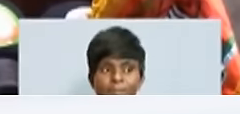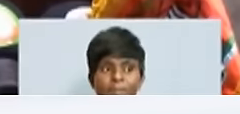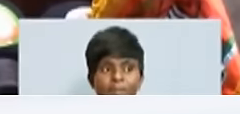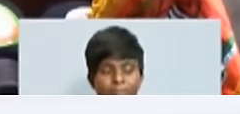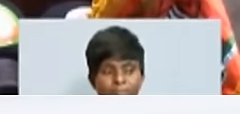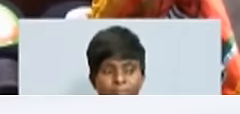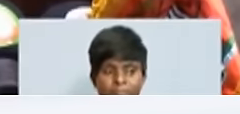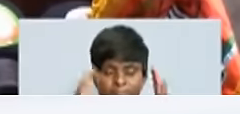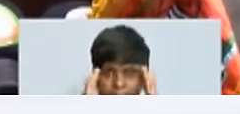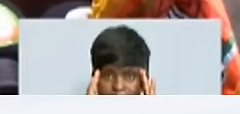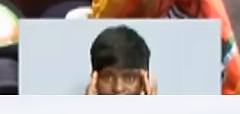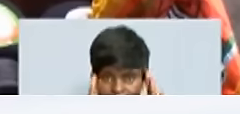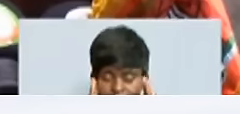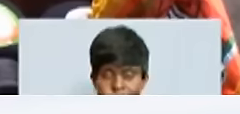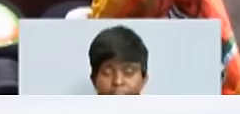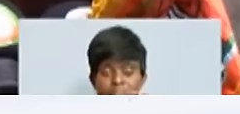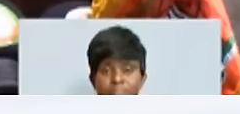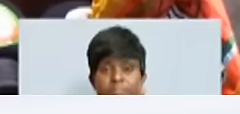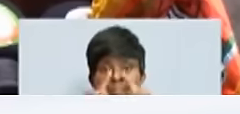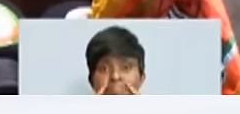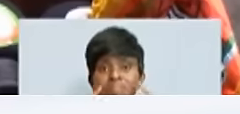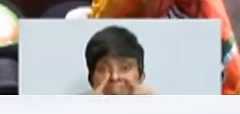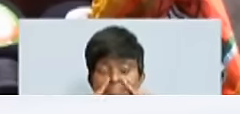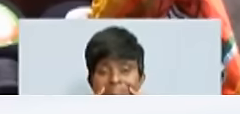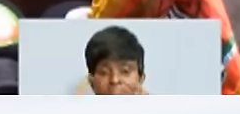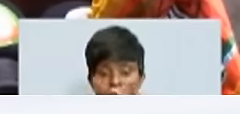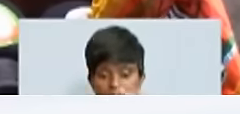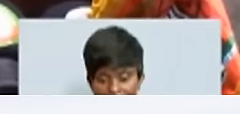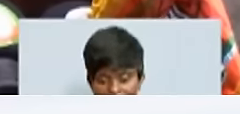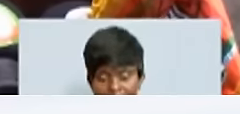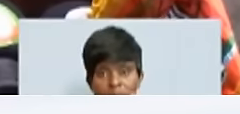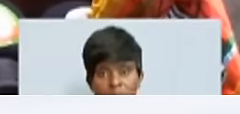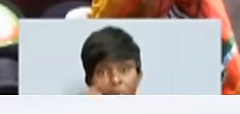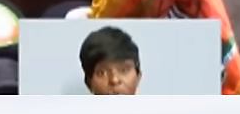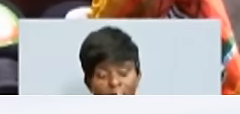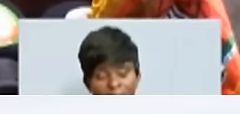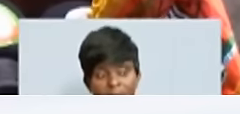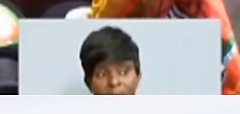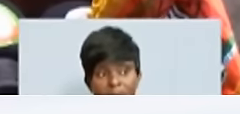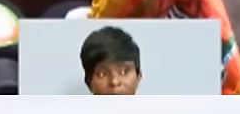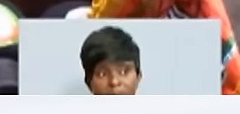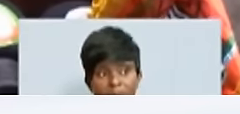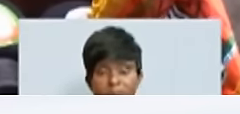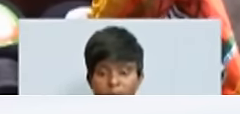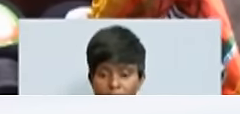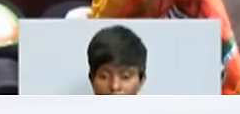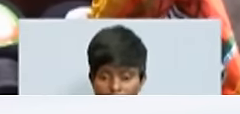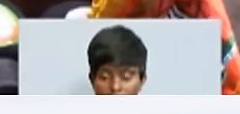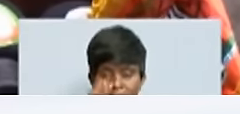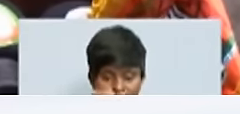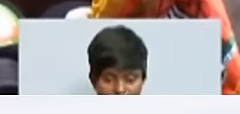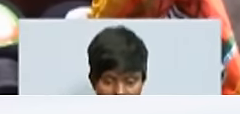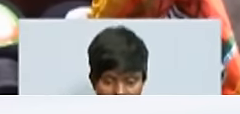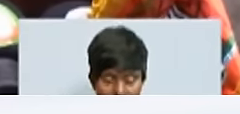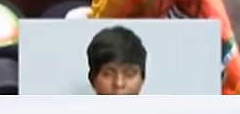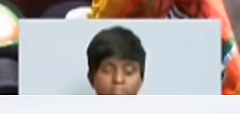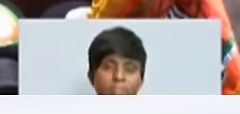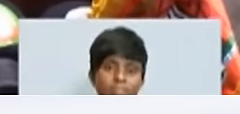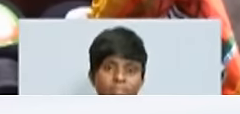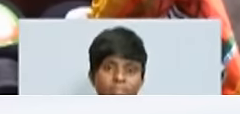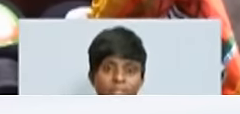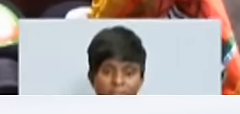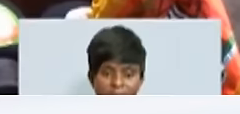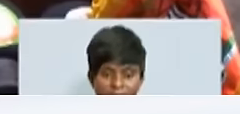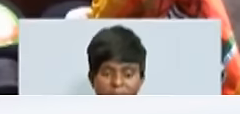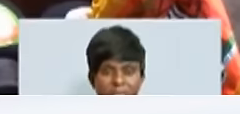I attended in Nyimba what we called launch of the planting season. And